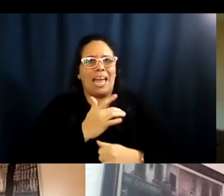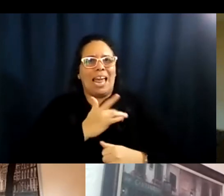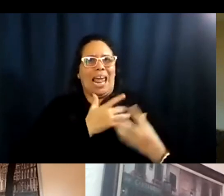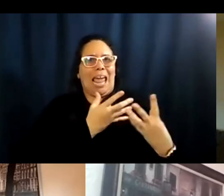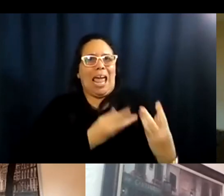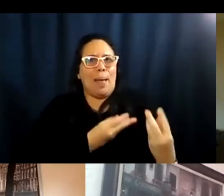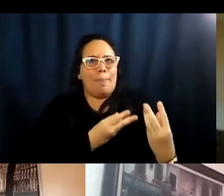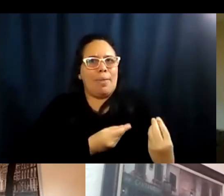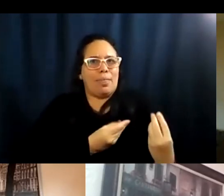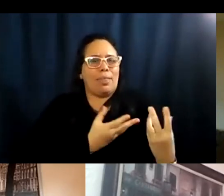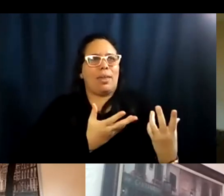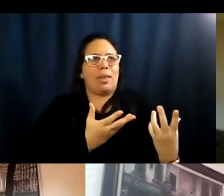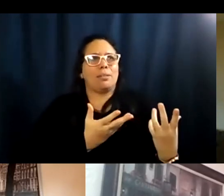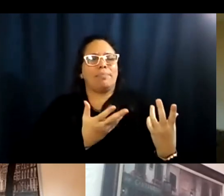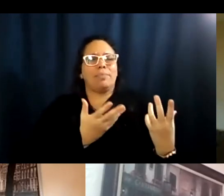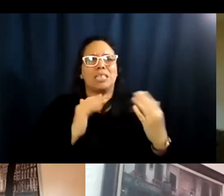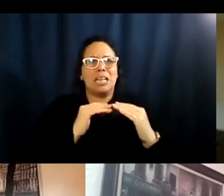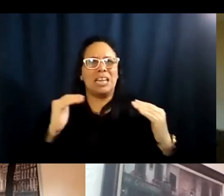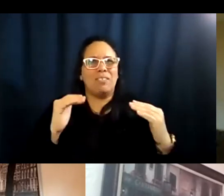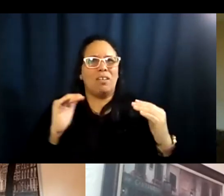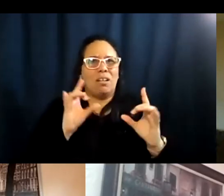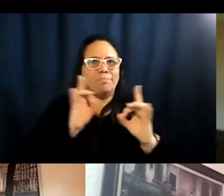level of violence